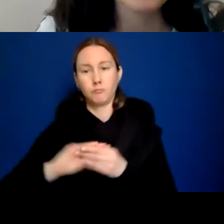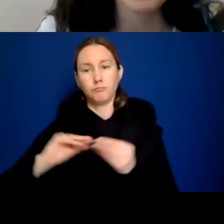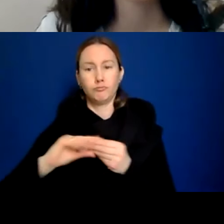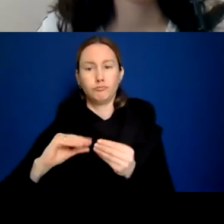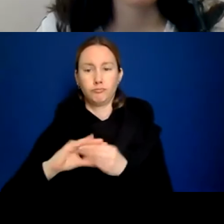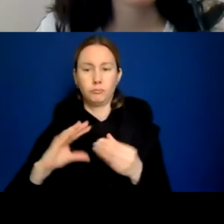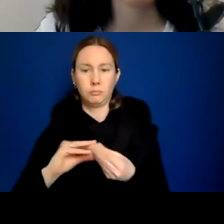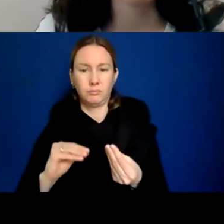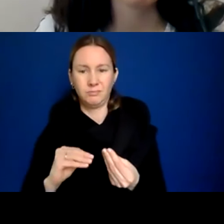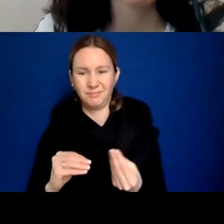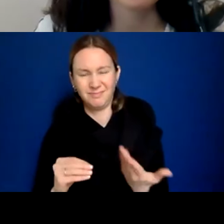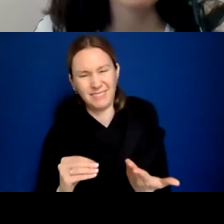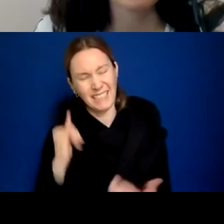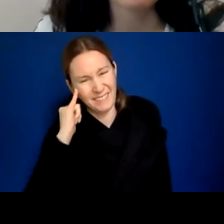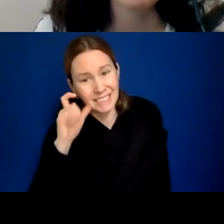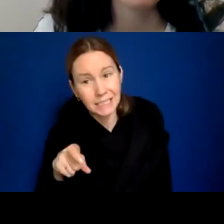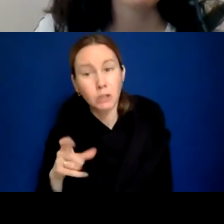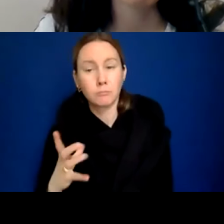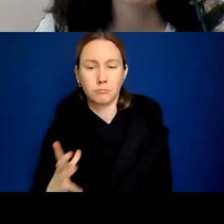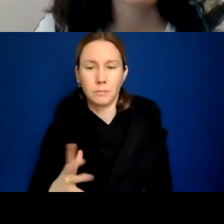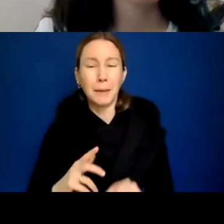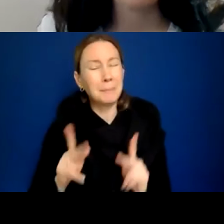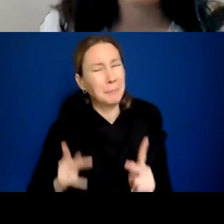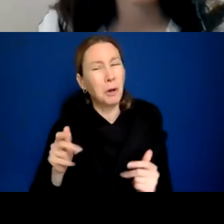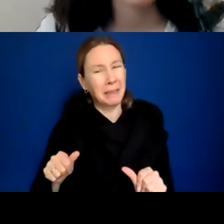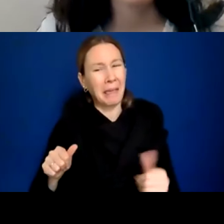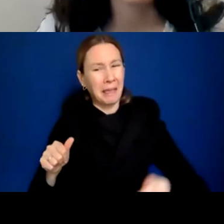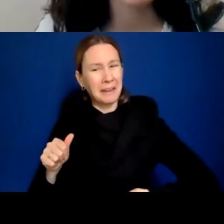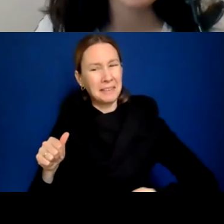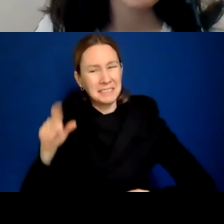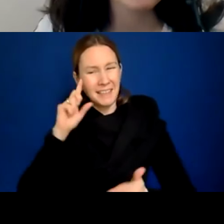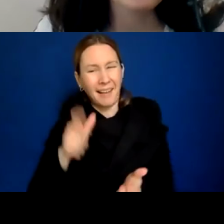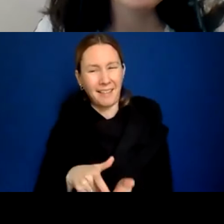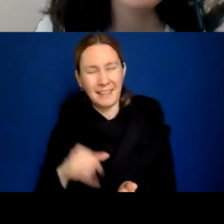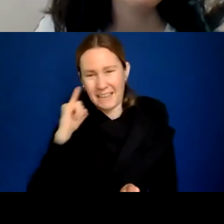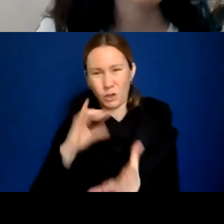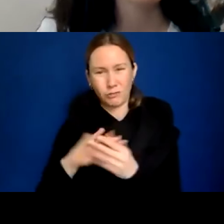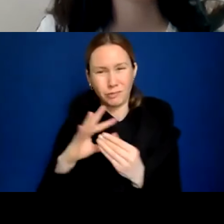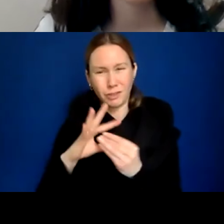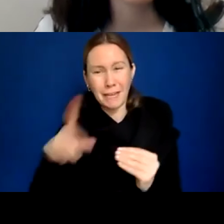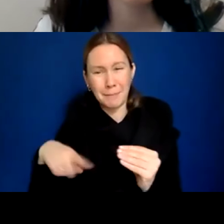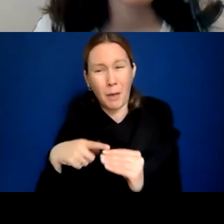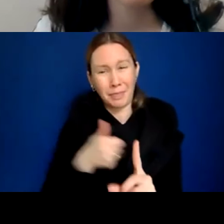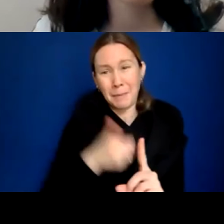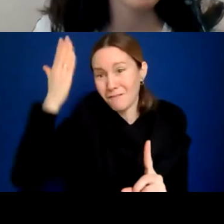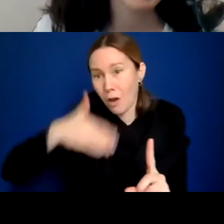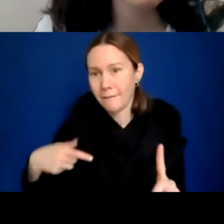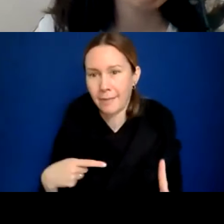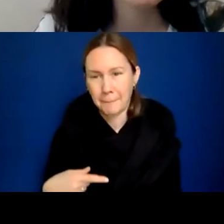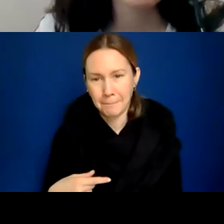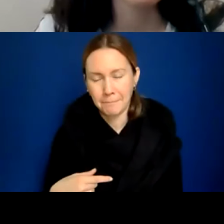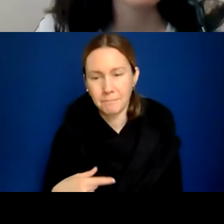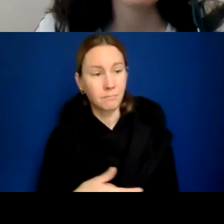People can tell when you're talking about them in front of them. Involve them in the conversation if you can, or at least ask them for their